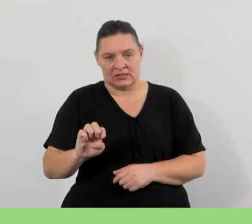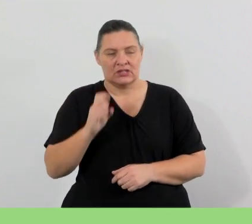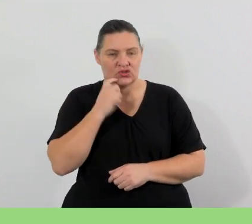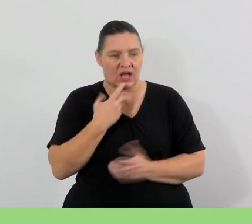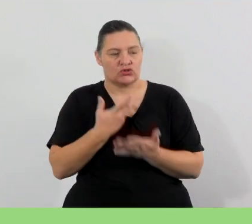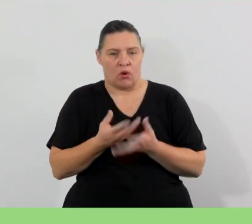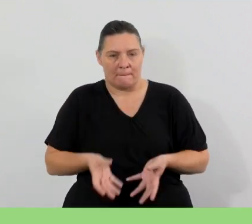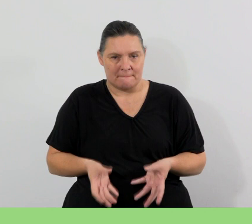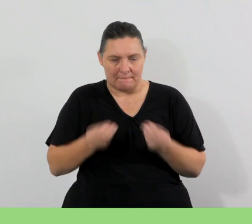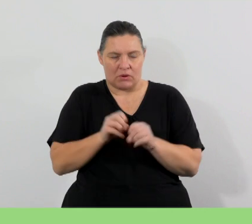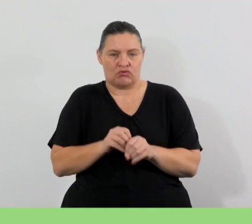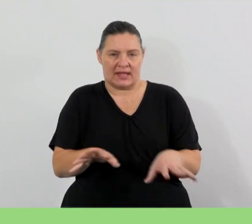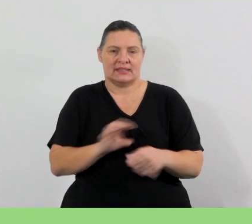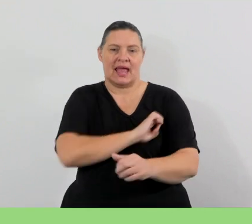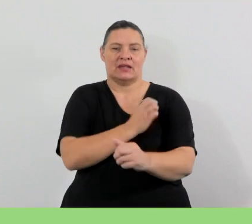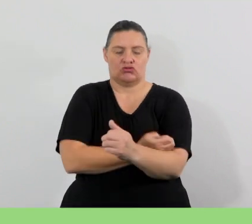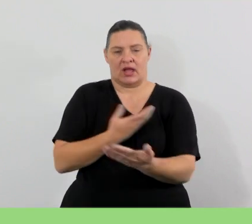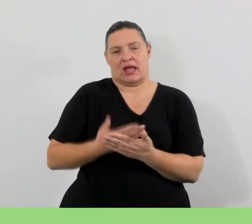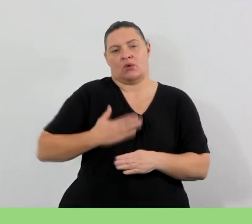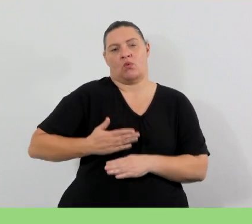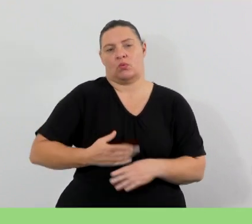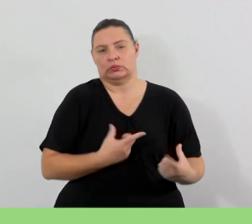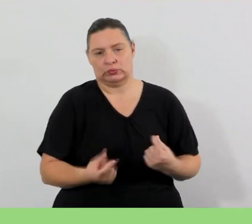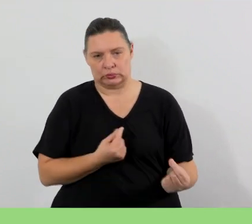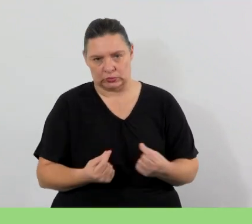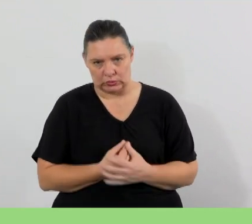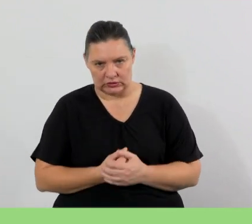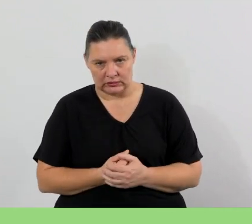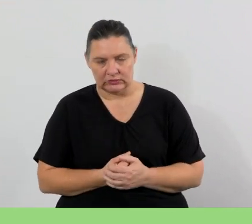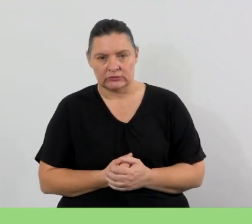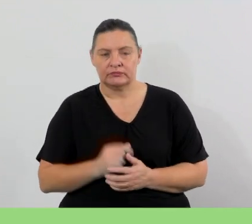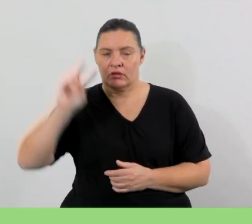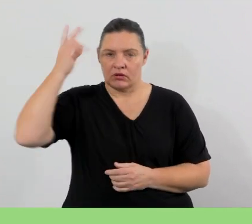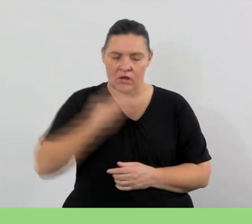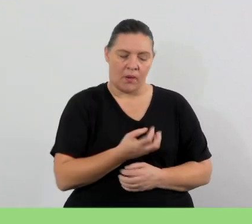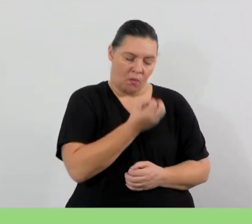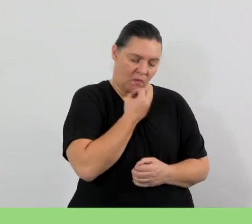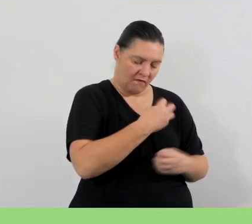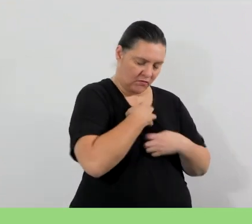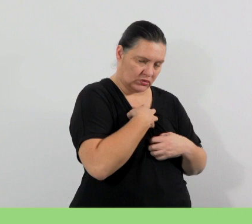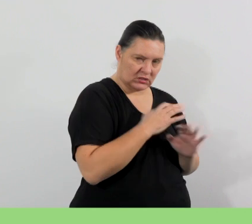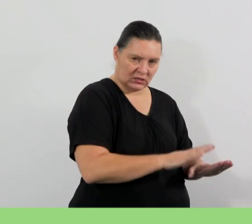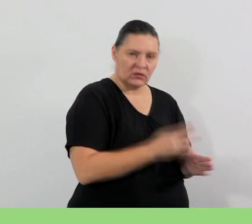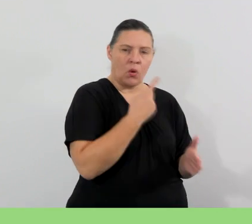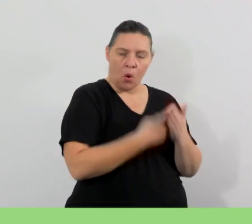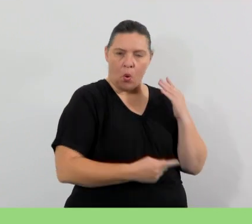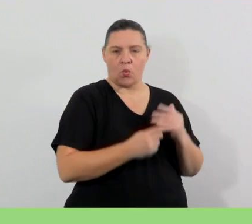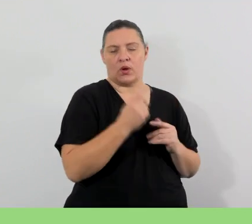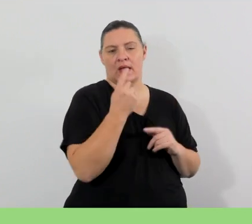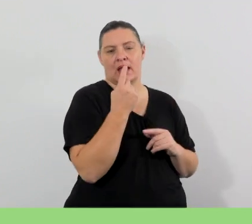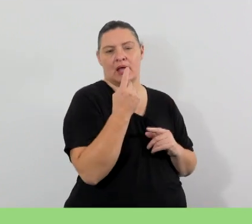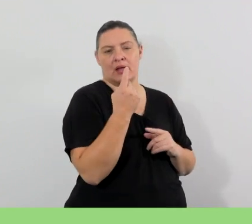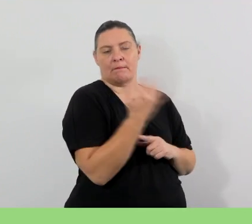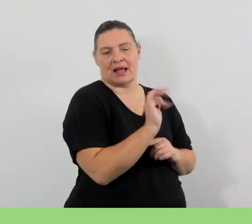to release energy to perform tasks. So photosynthesis, plants make their own food, so it's only found